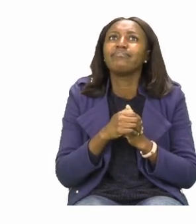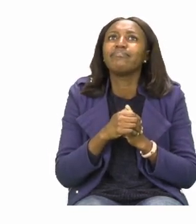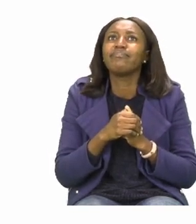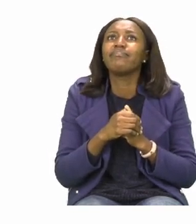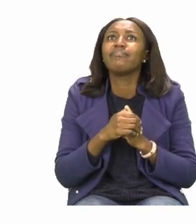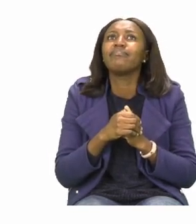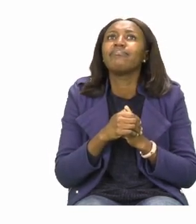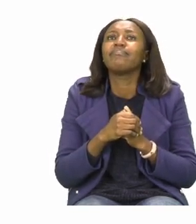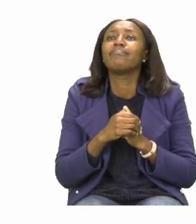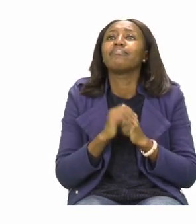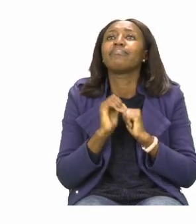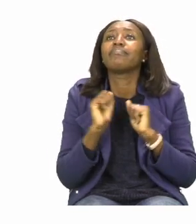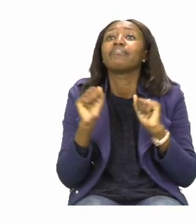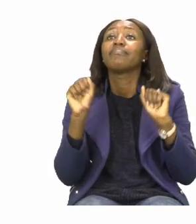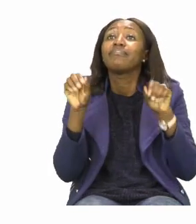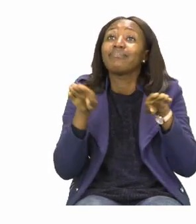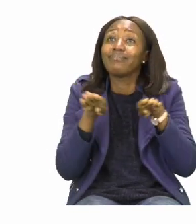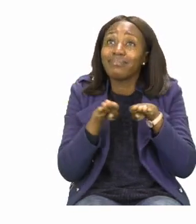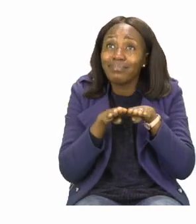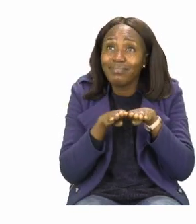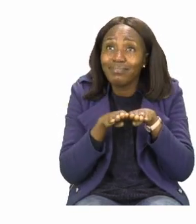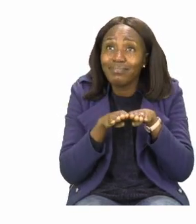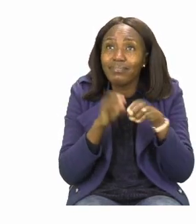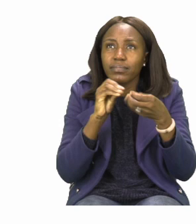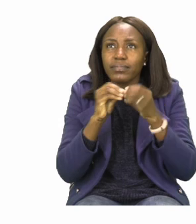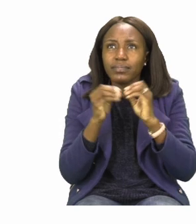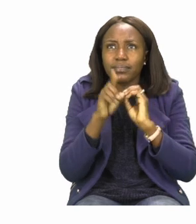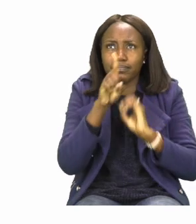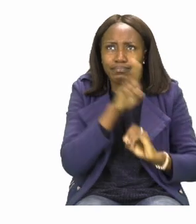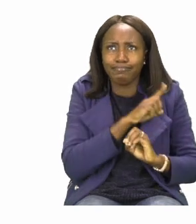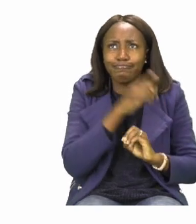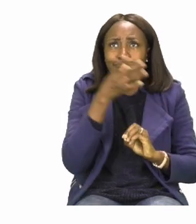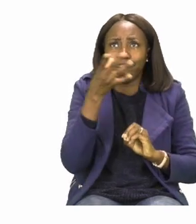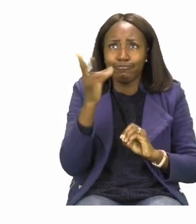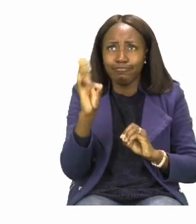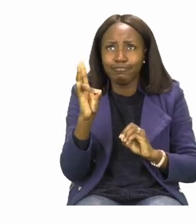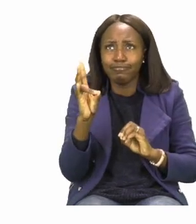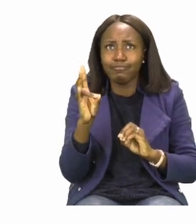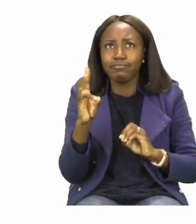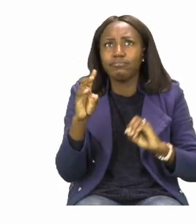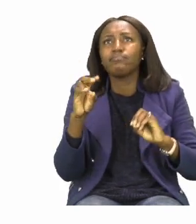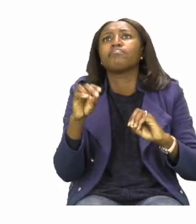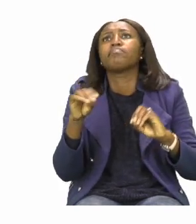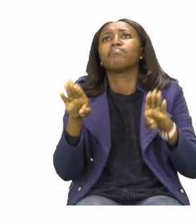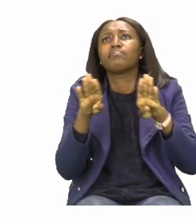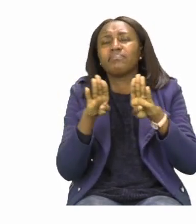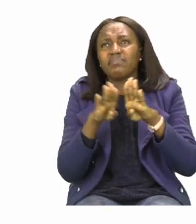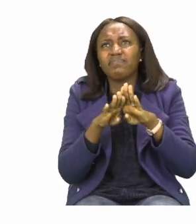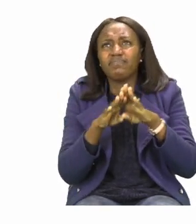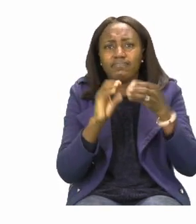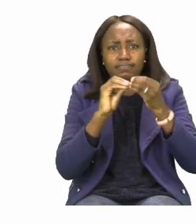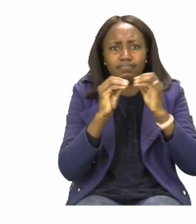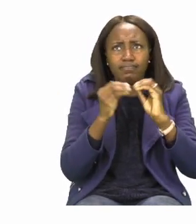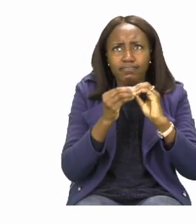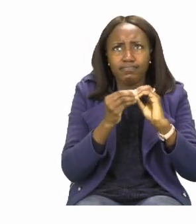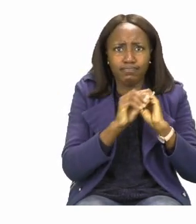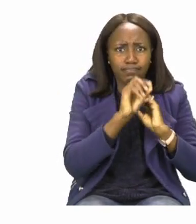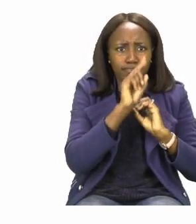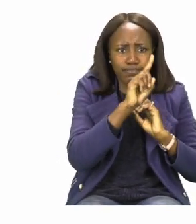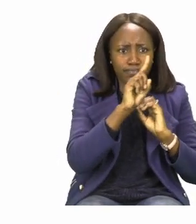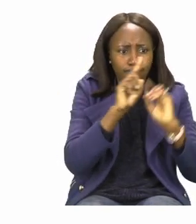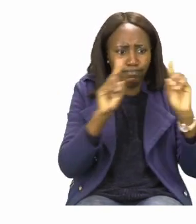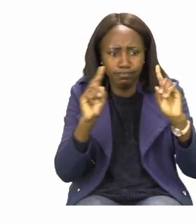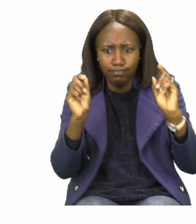number bonds. Now, today, our bonds are of 17, meaning we have to